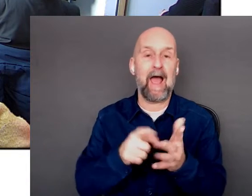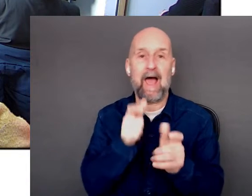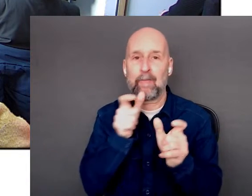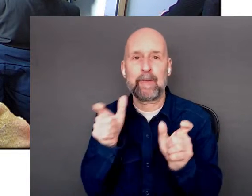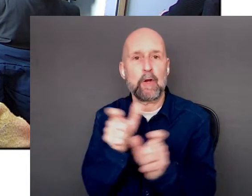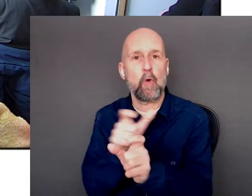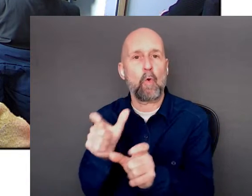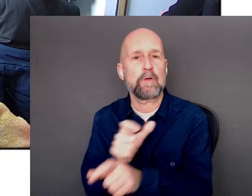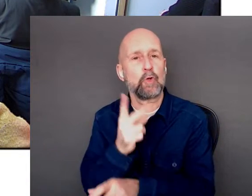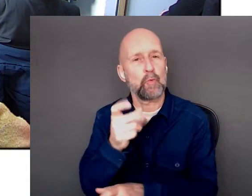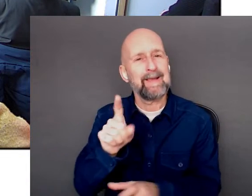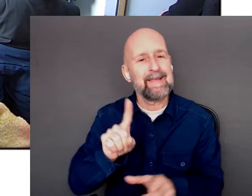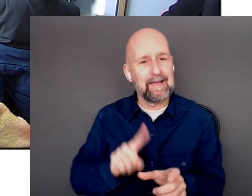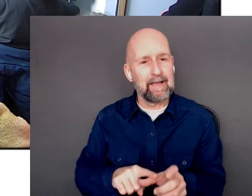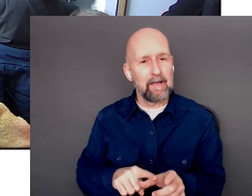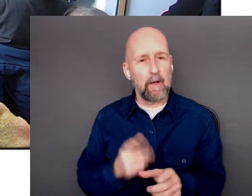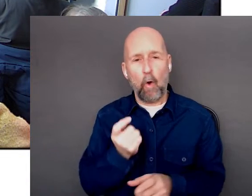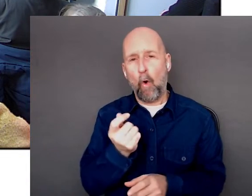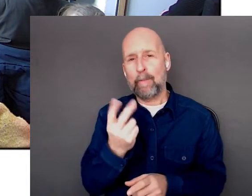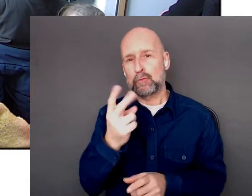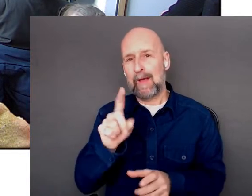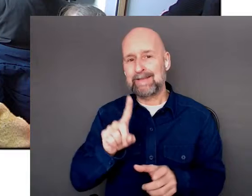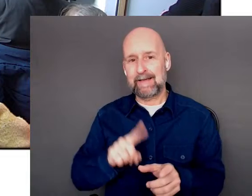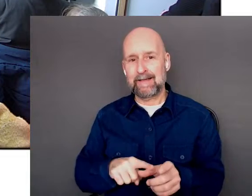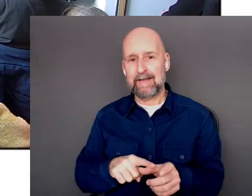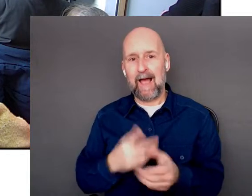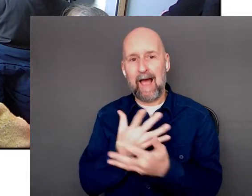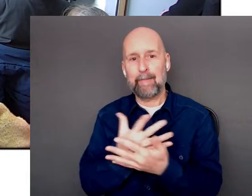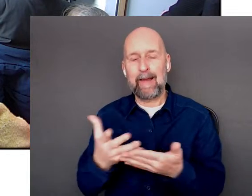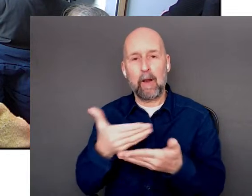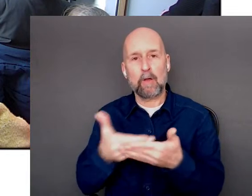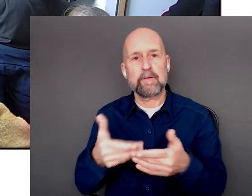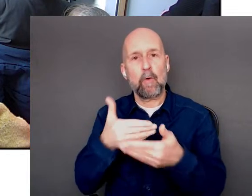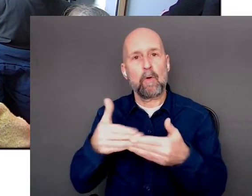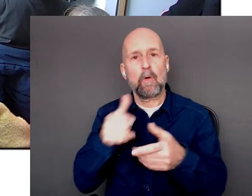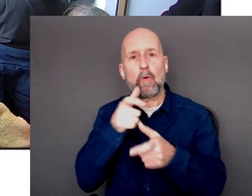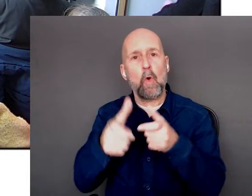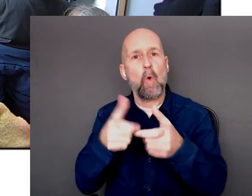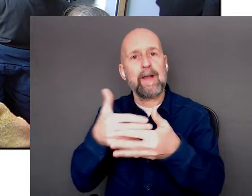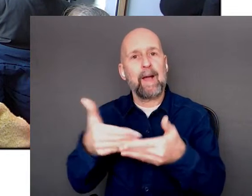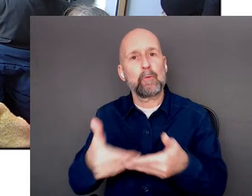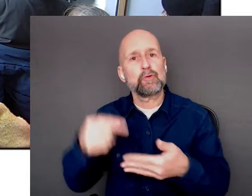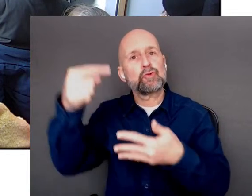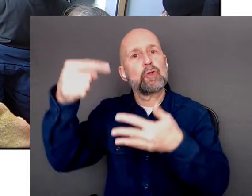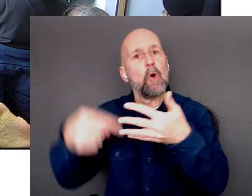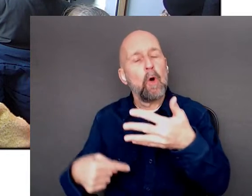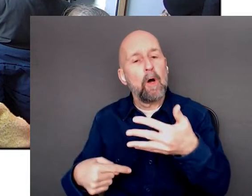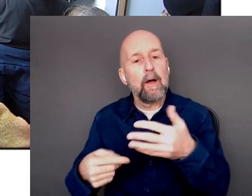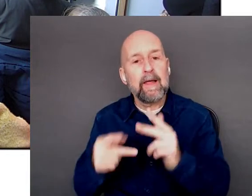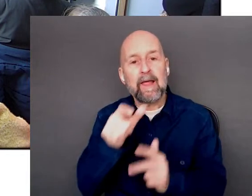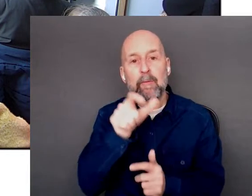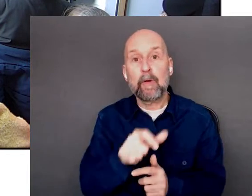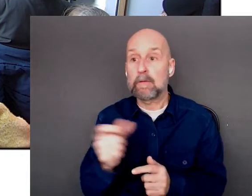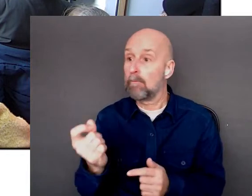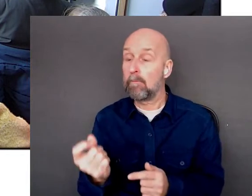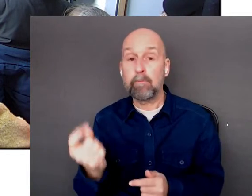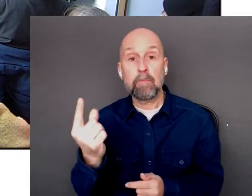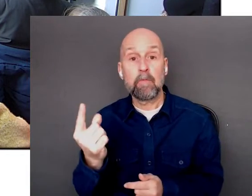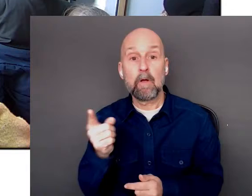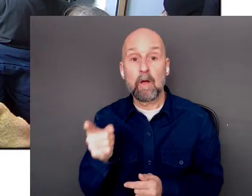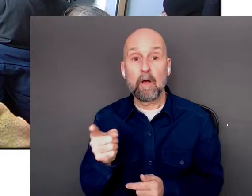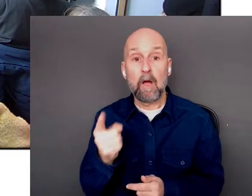years almost. I know many languages, and if, like Joe said, if someday something else comes by, I'll probably